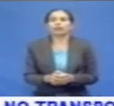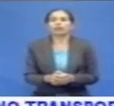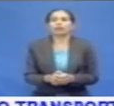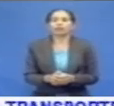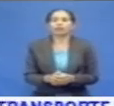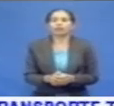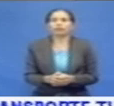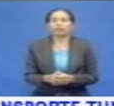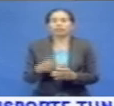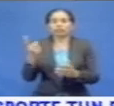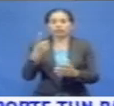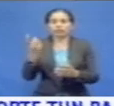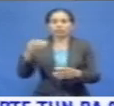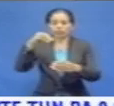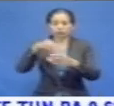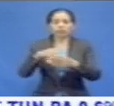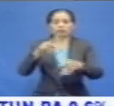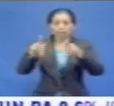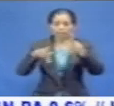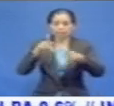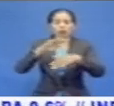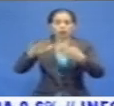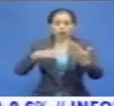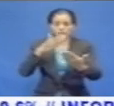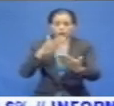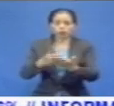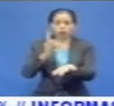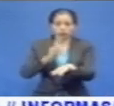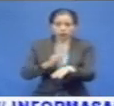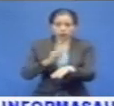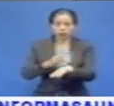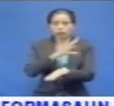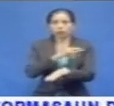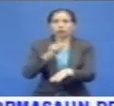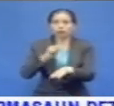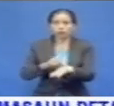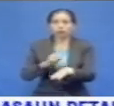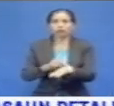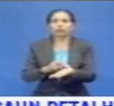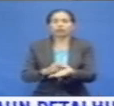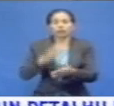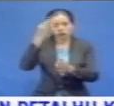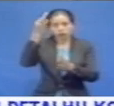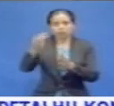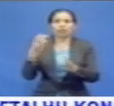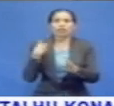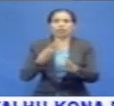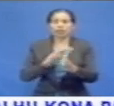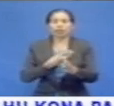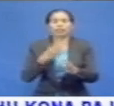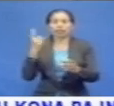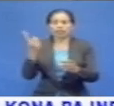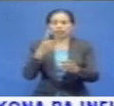to Timor-Leste, including 2 chartered flights. In the future, especially in the near future, we can still expecting some